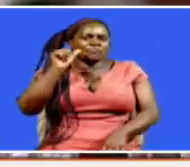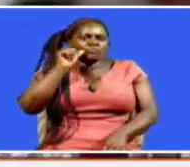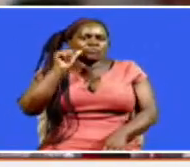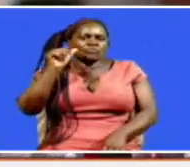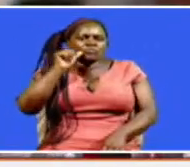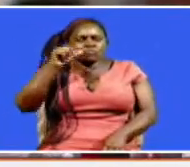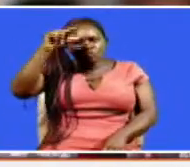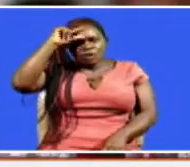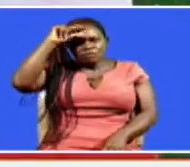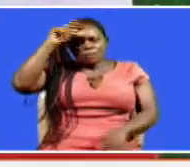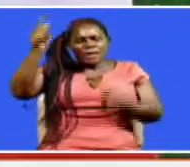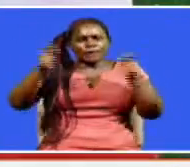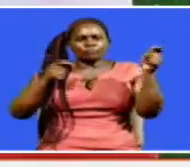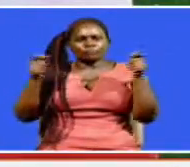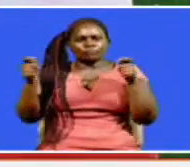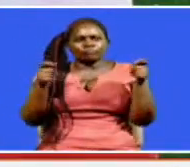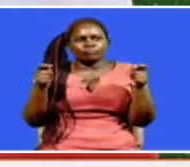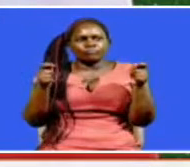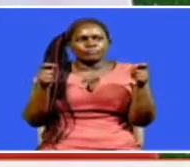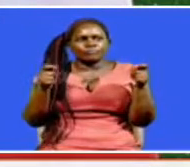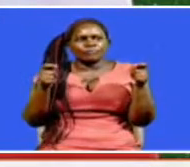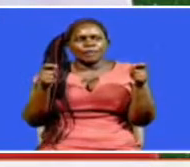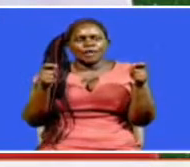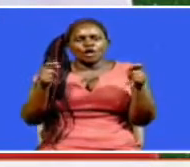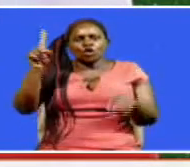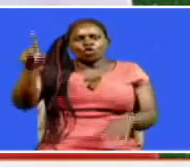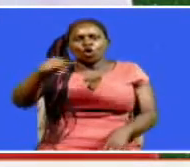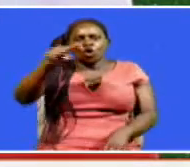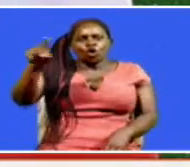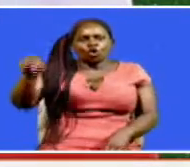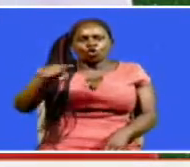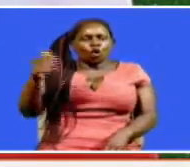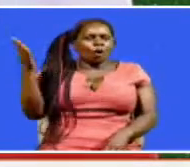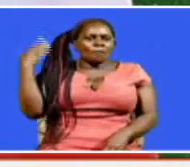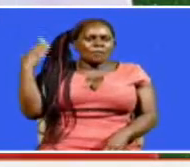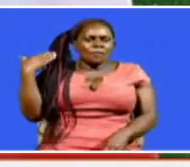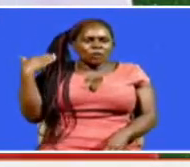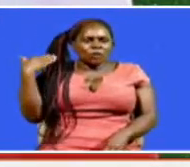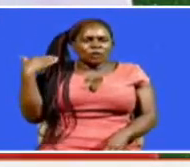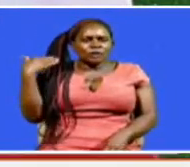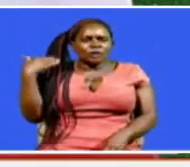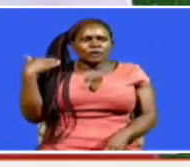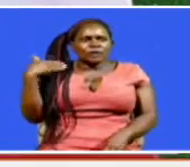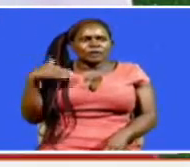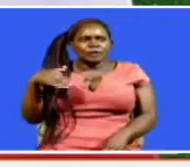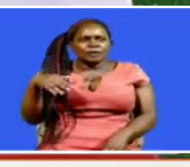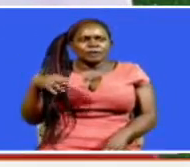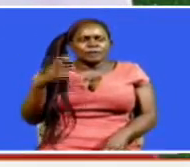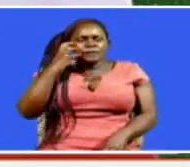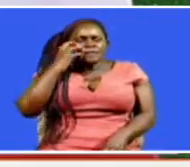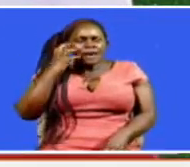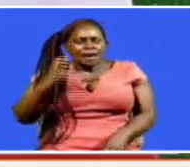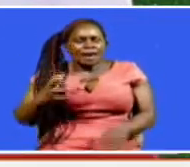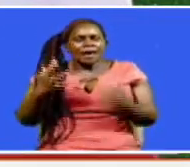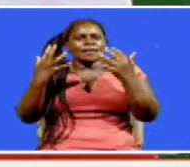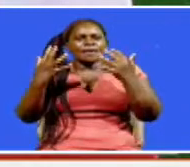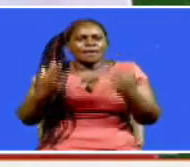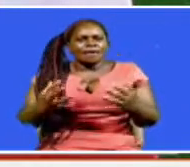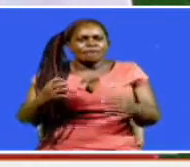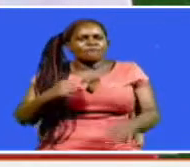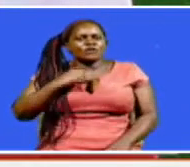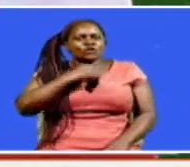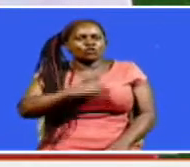rule. The wrongdoings of the past are a cause of the greatest sorrow and the deepest